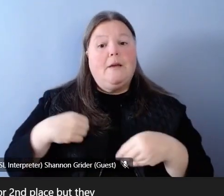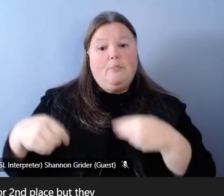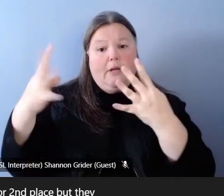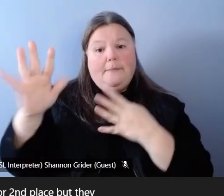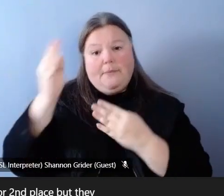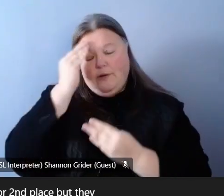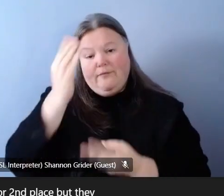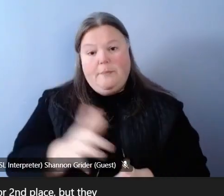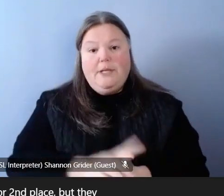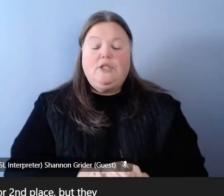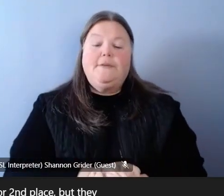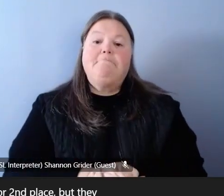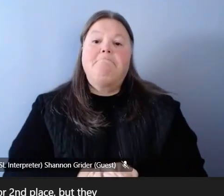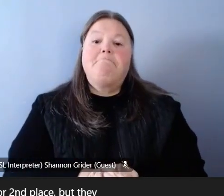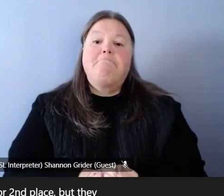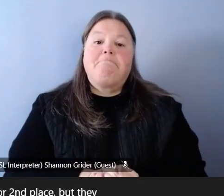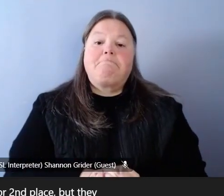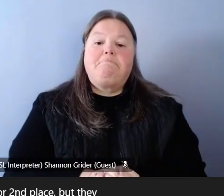quick.